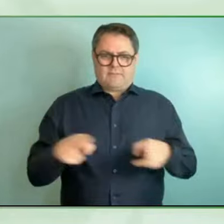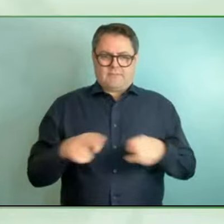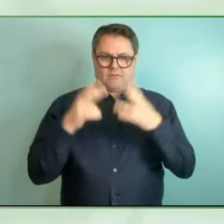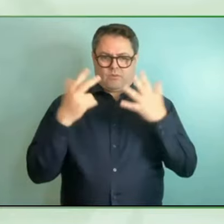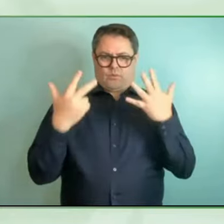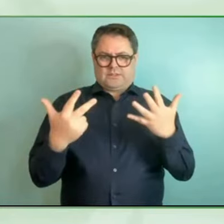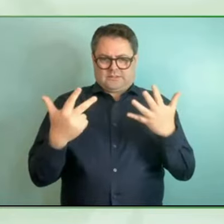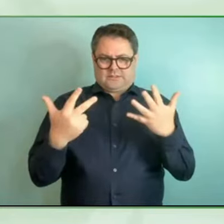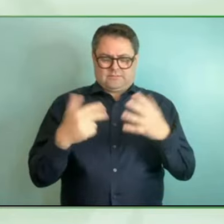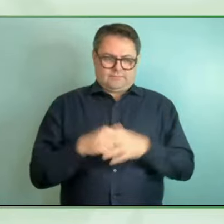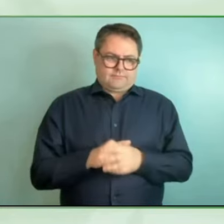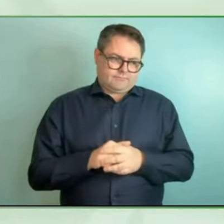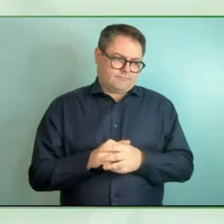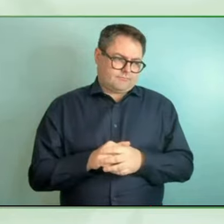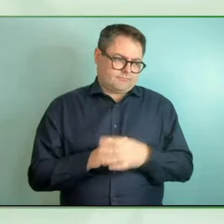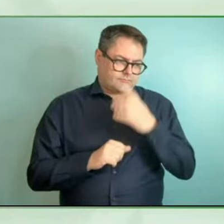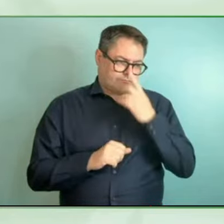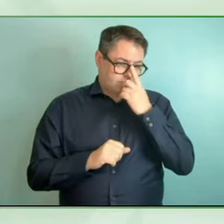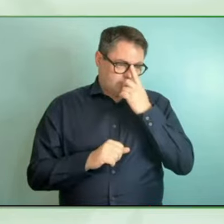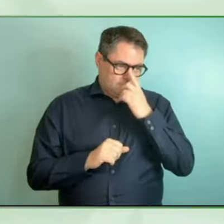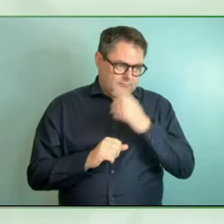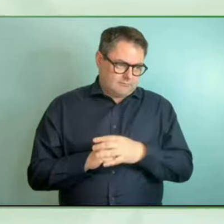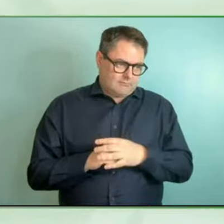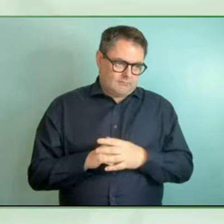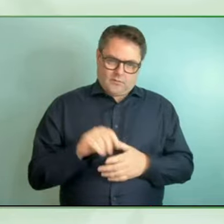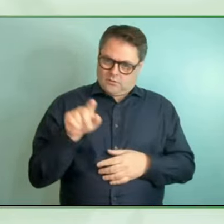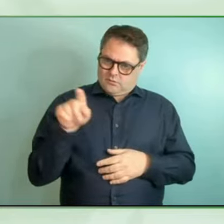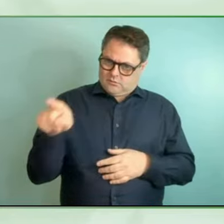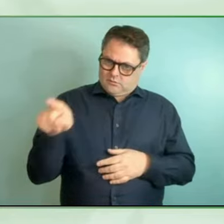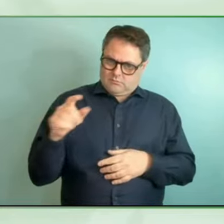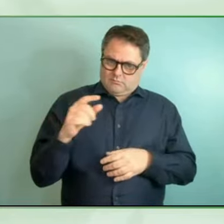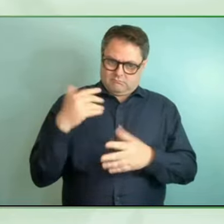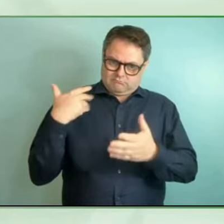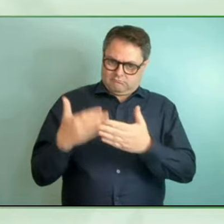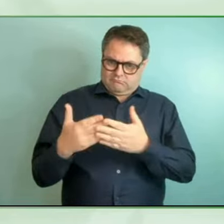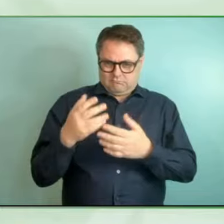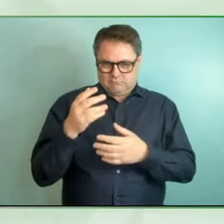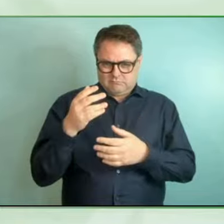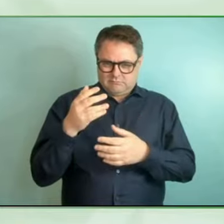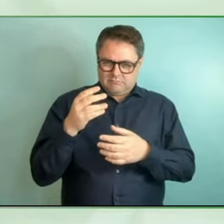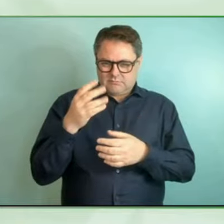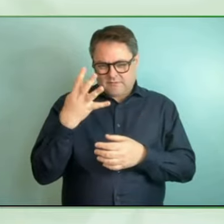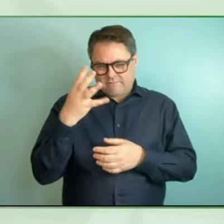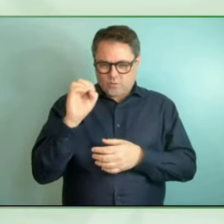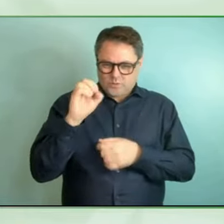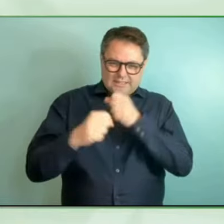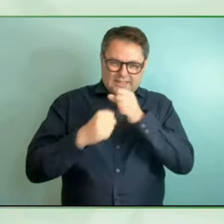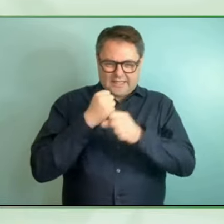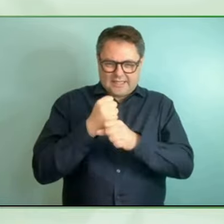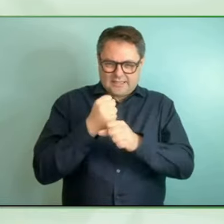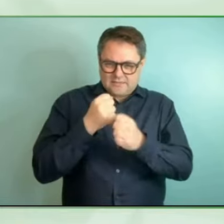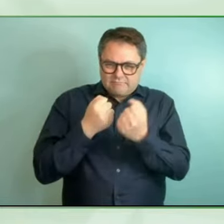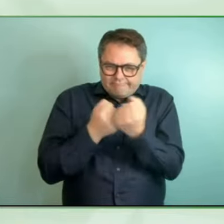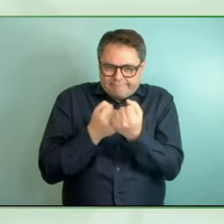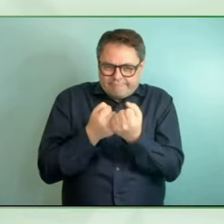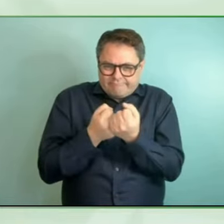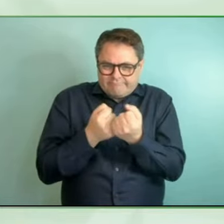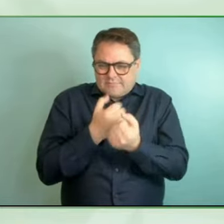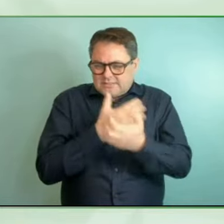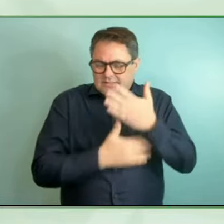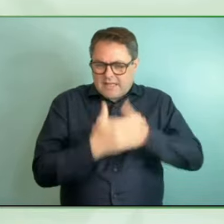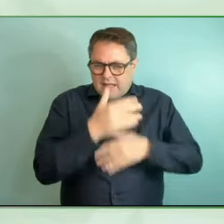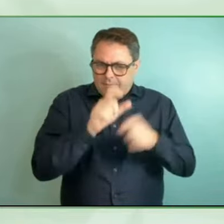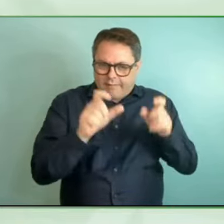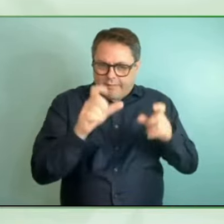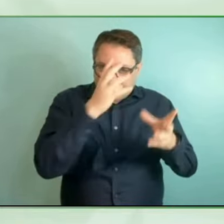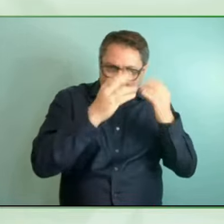8, and have been working almost 40 years in support of students with disabilities. So that is why